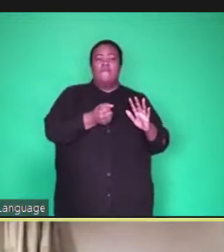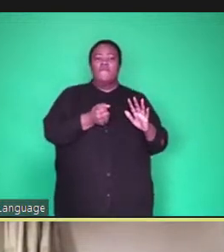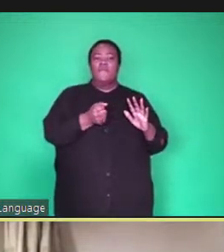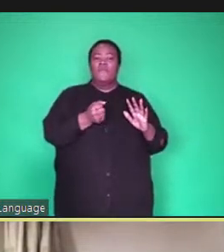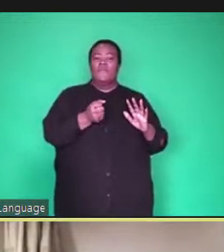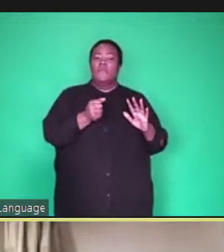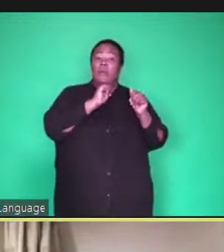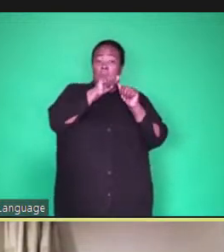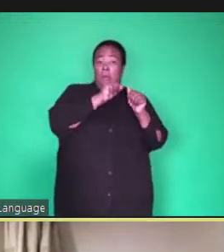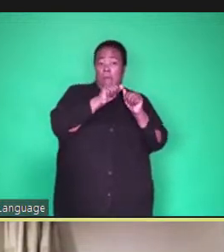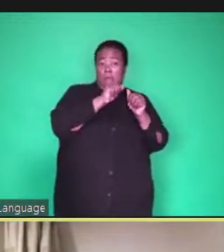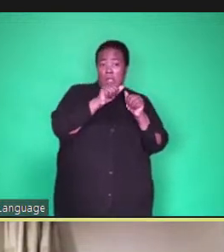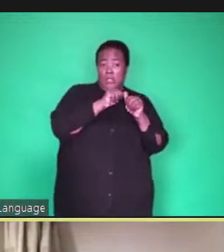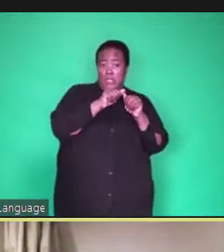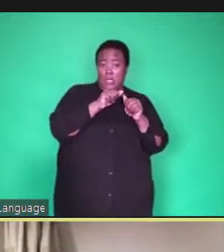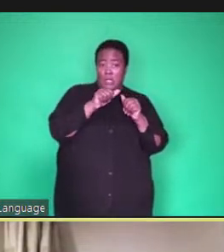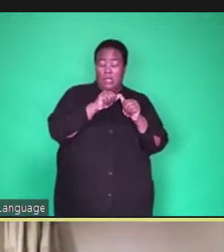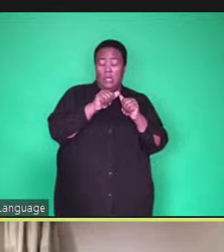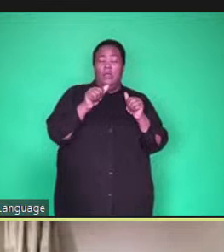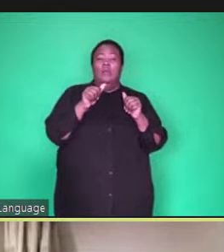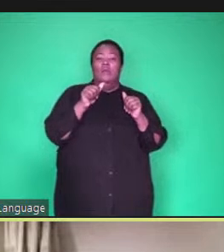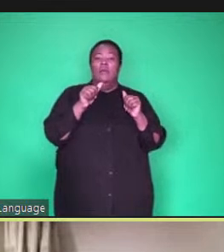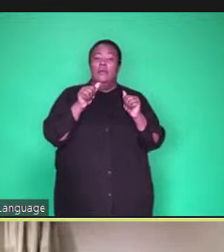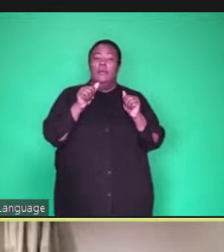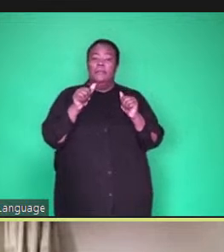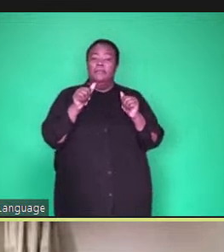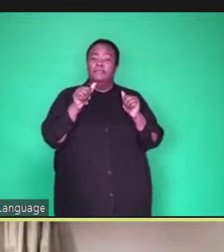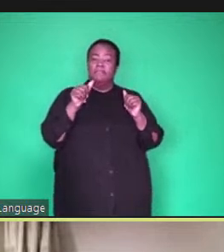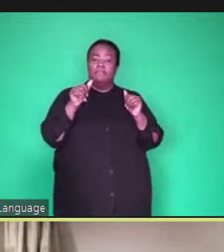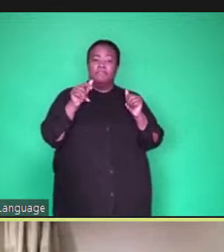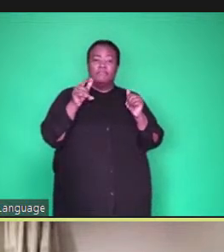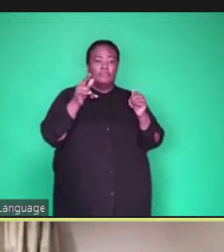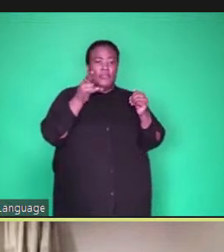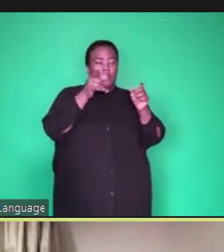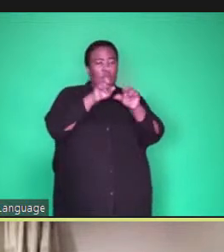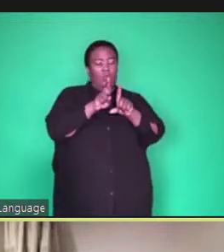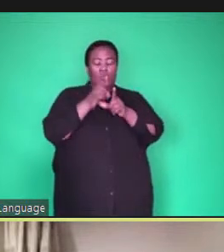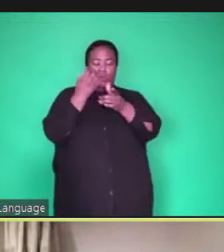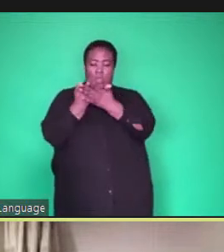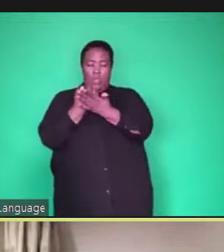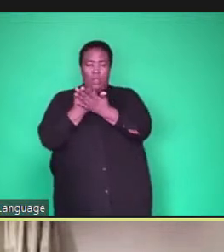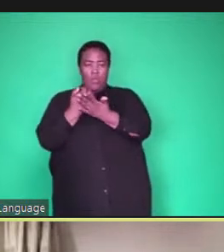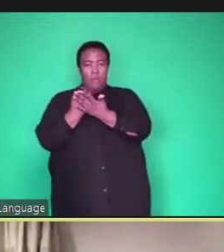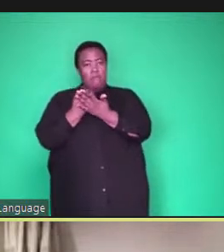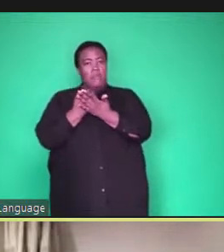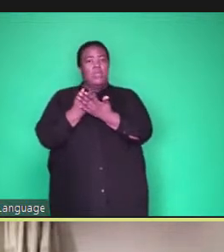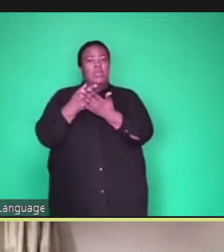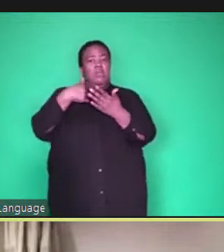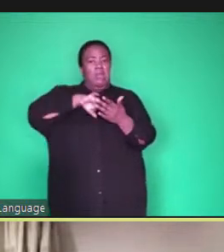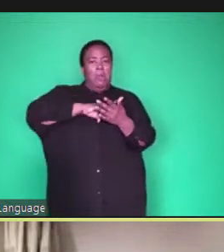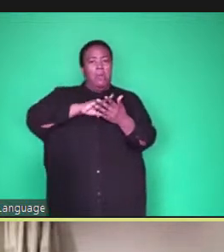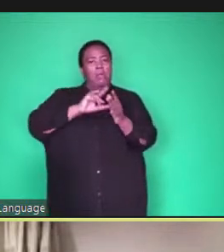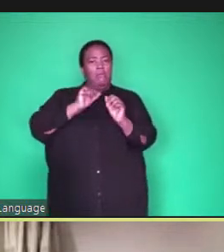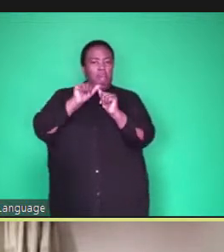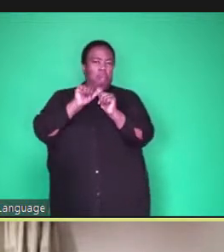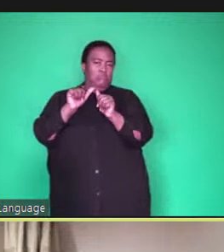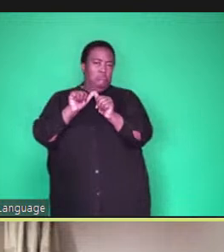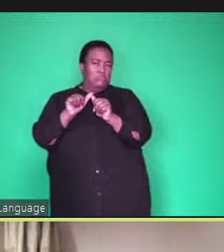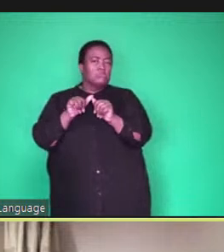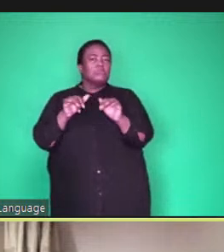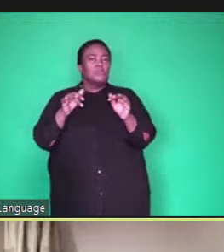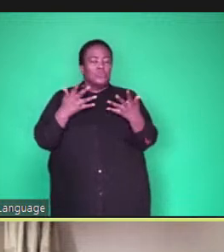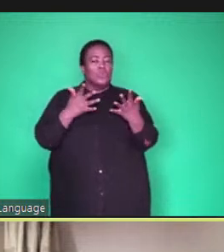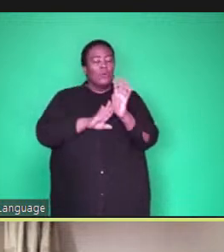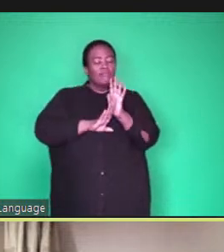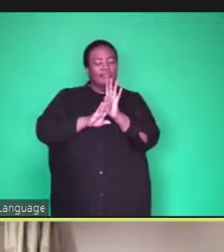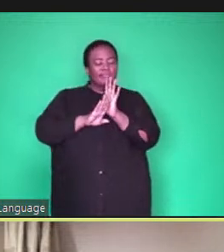all developing and emerging economies, as they say. But outside the frameworks, actual progress has been delayed